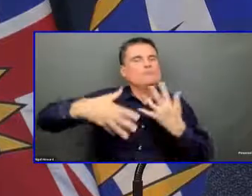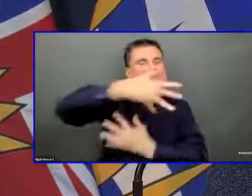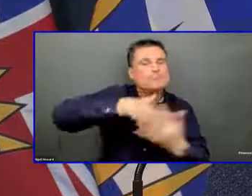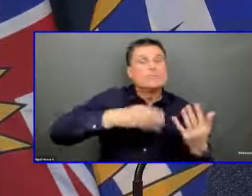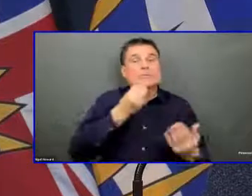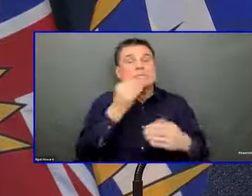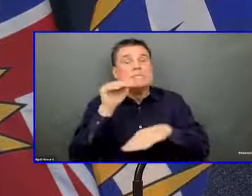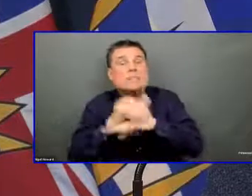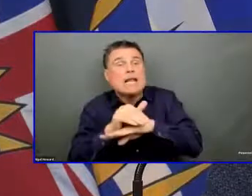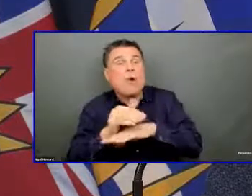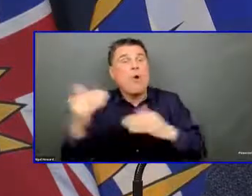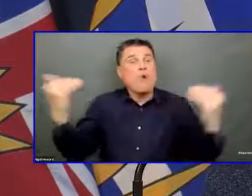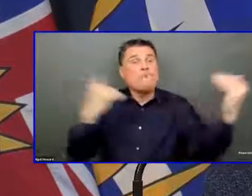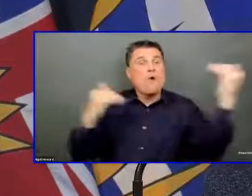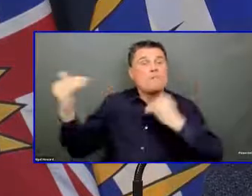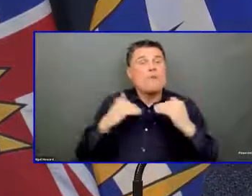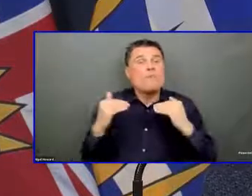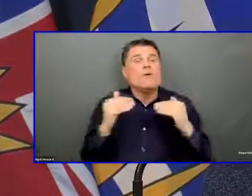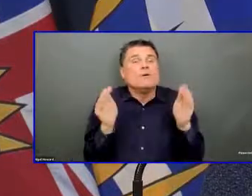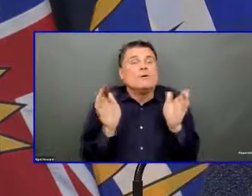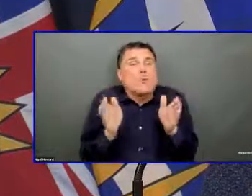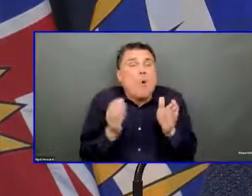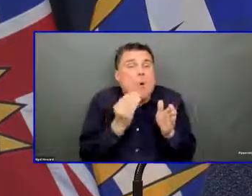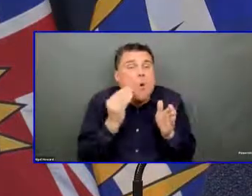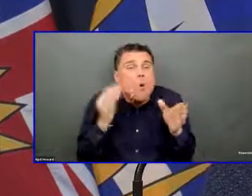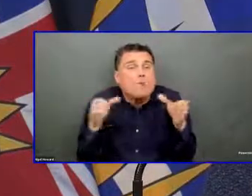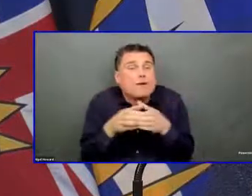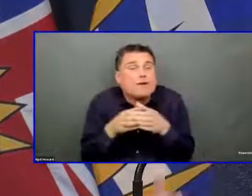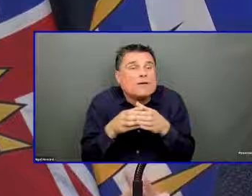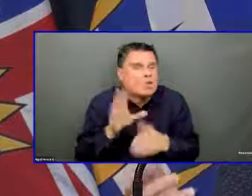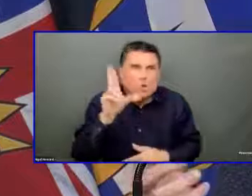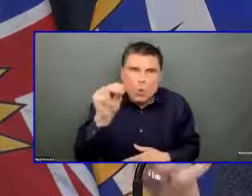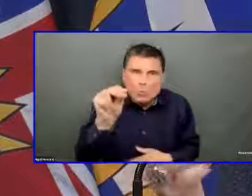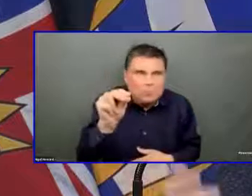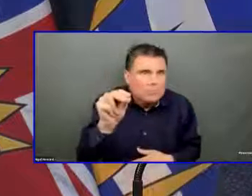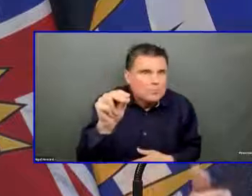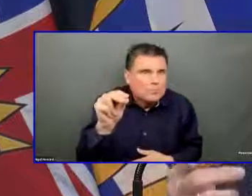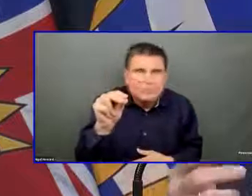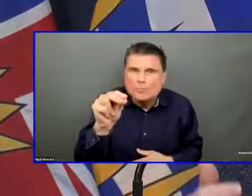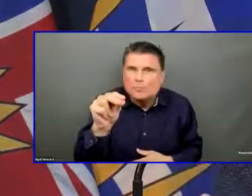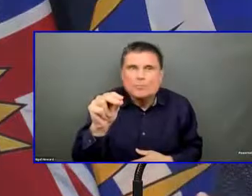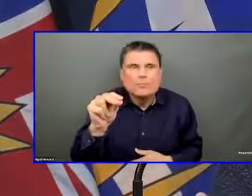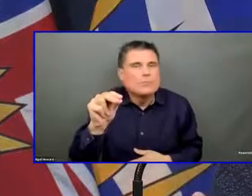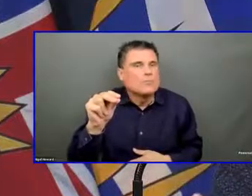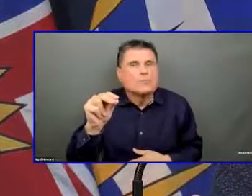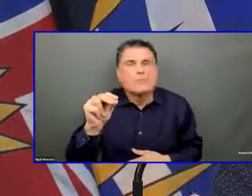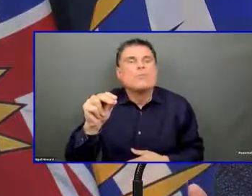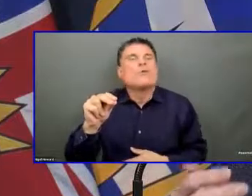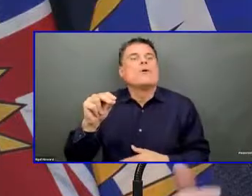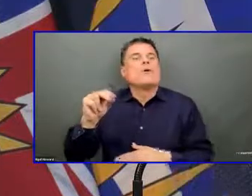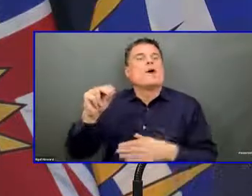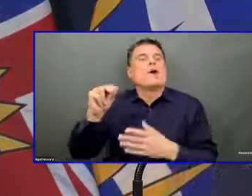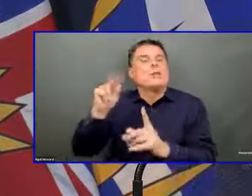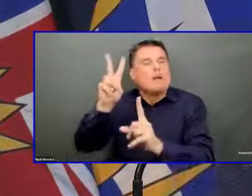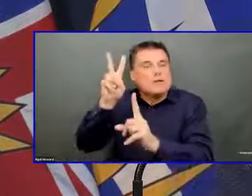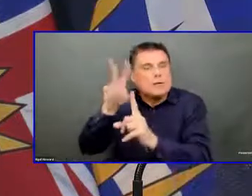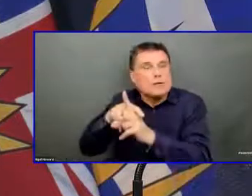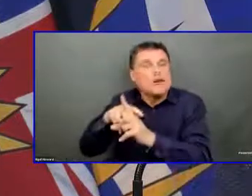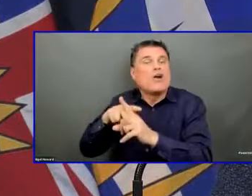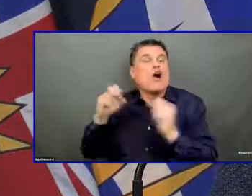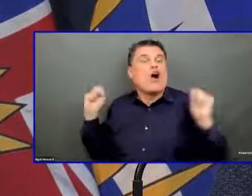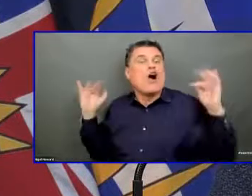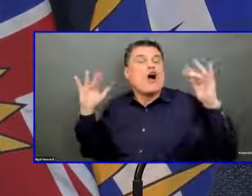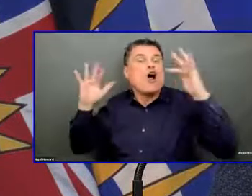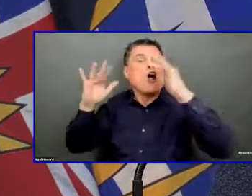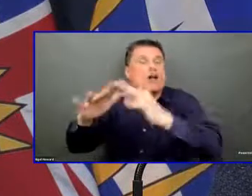special event for you. Those are the types of situations where we've seen can lead to transmission that will undo all